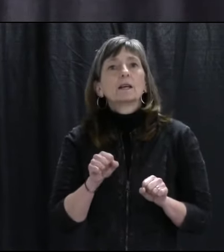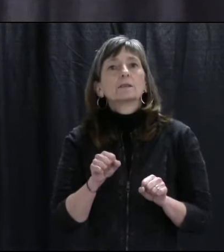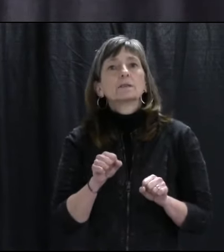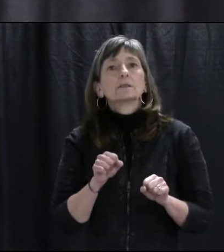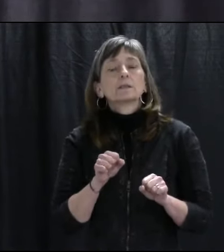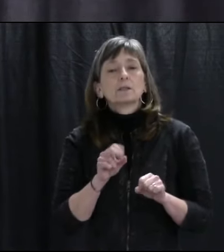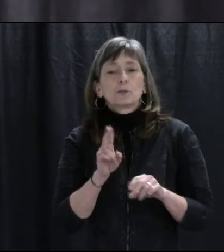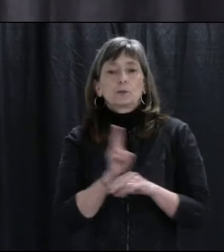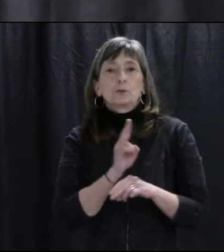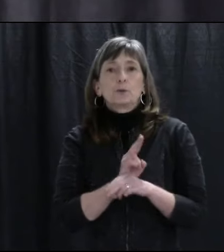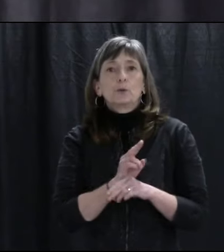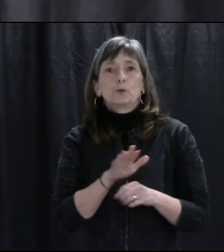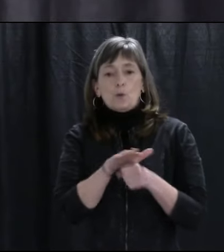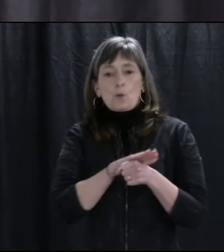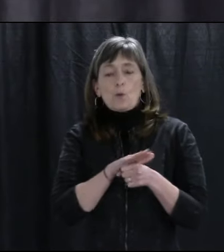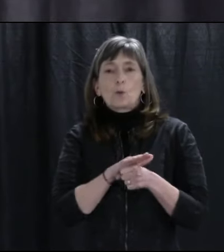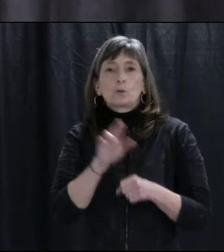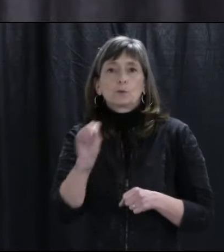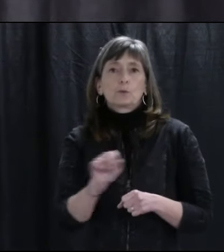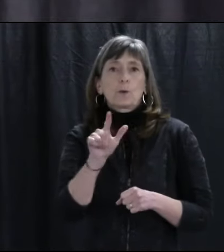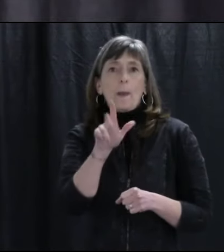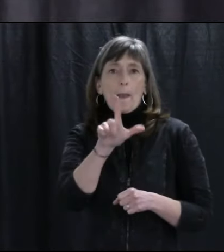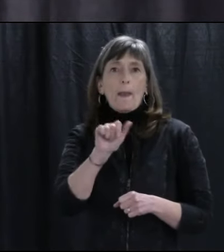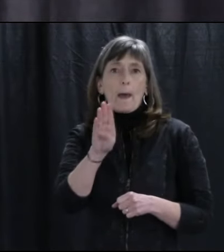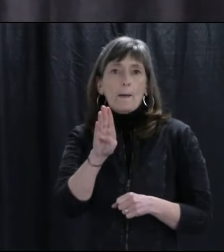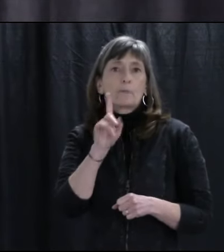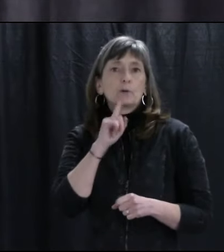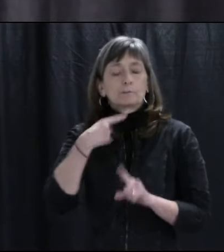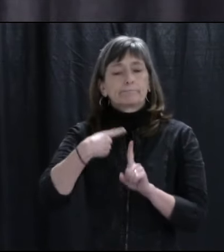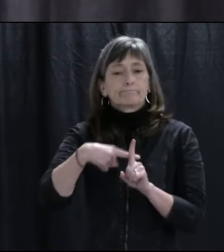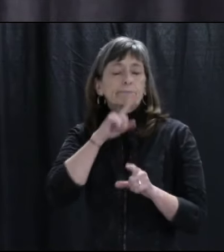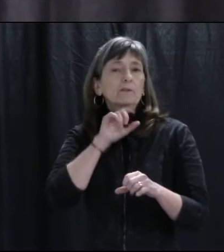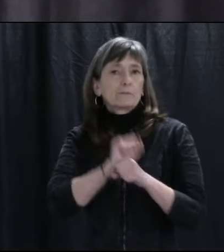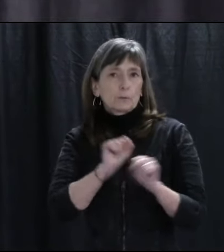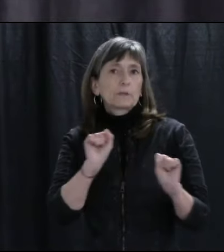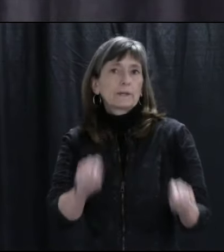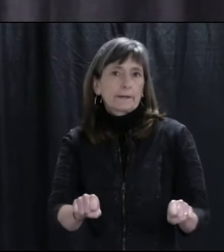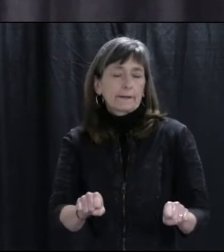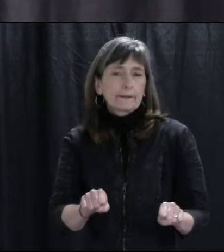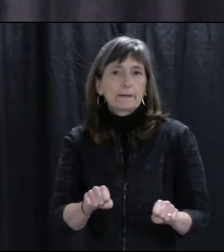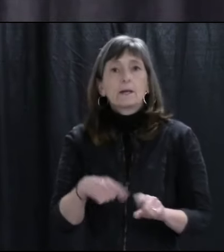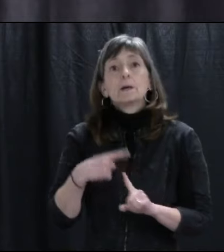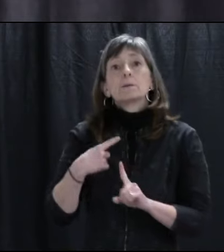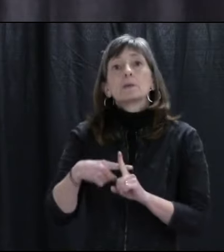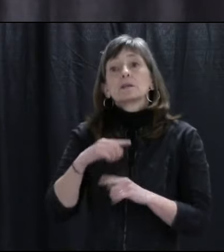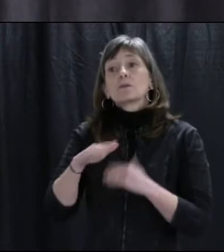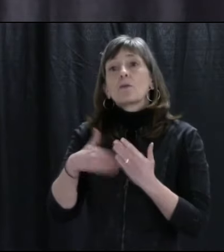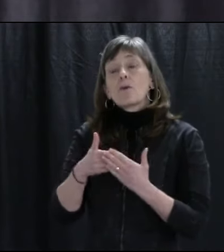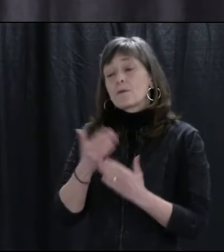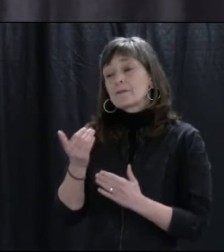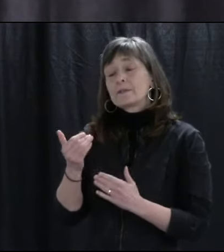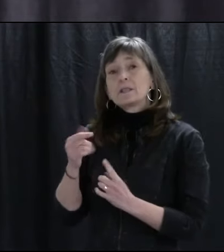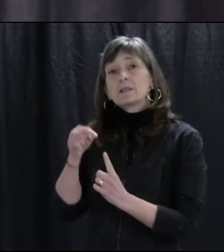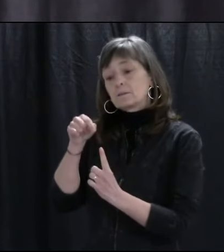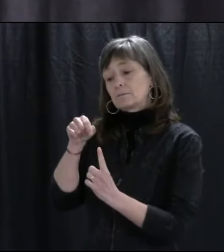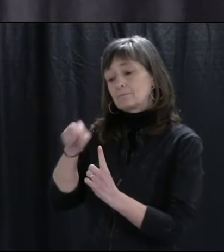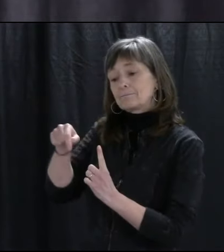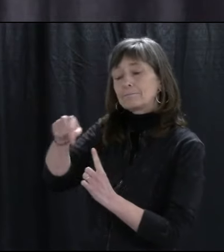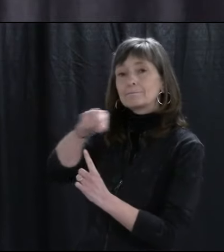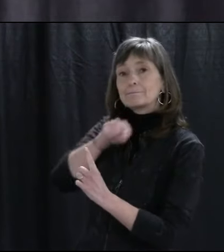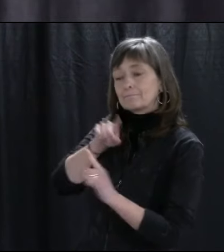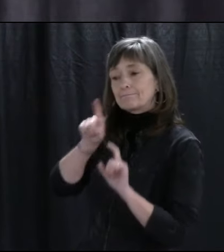laboratory, and public health is initiating contact tracing for all of these cases, and those who are close contacts